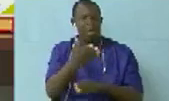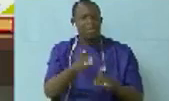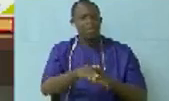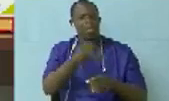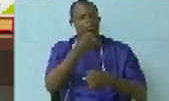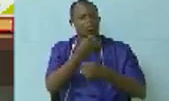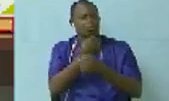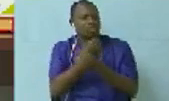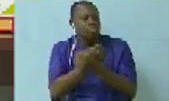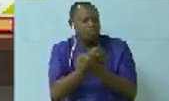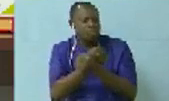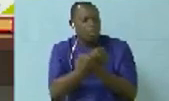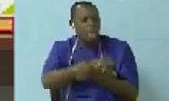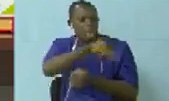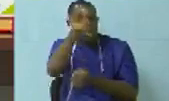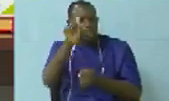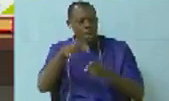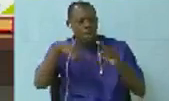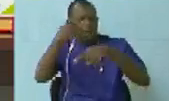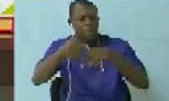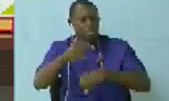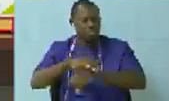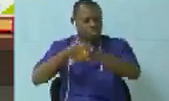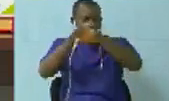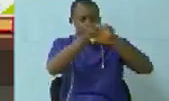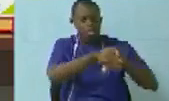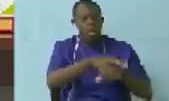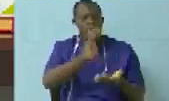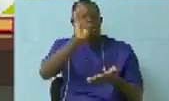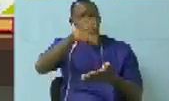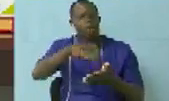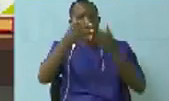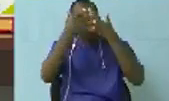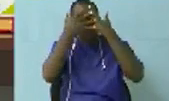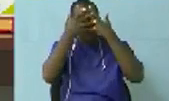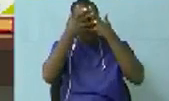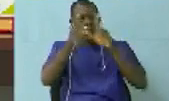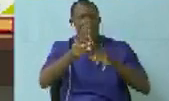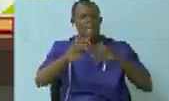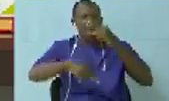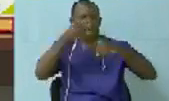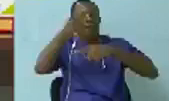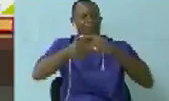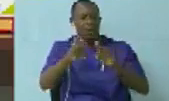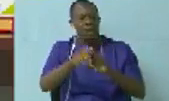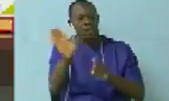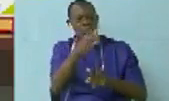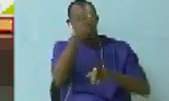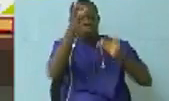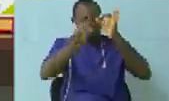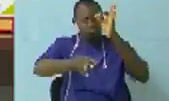arrested, and taken to mile 2. Mile 2. Eventually, taken to court.